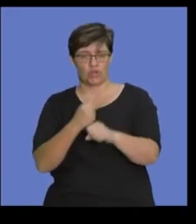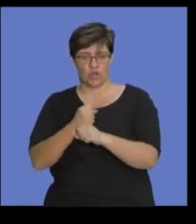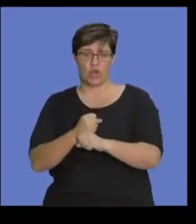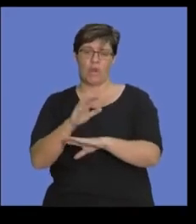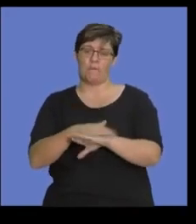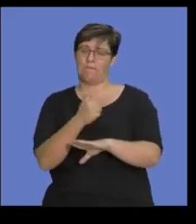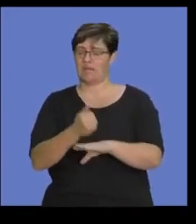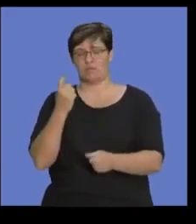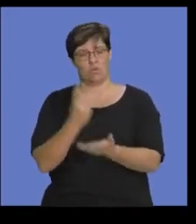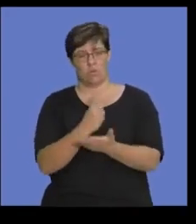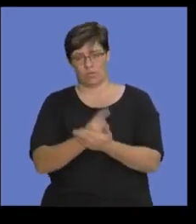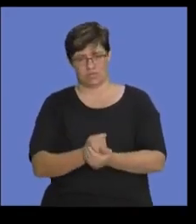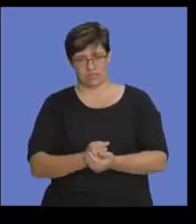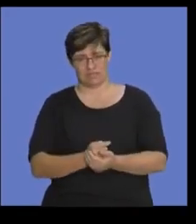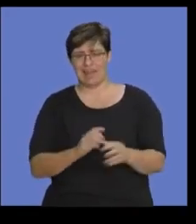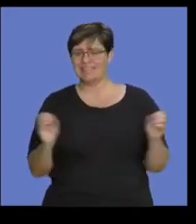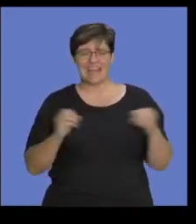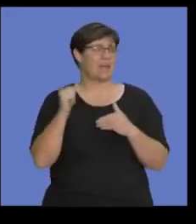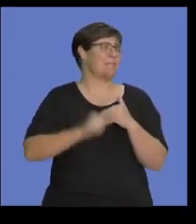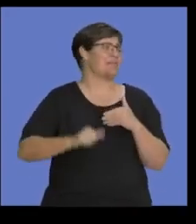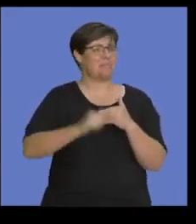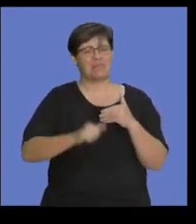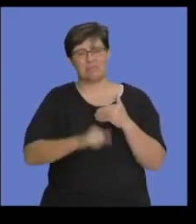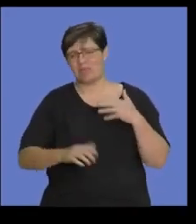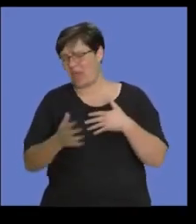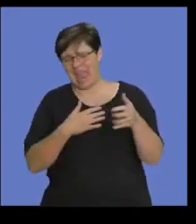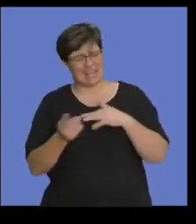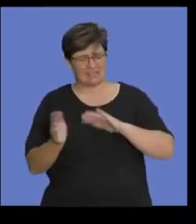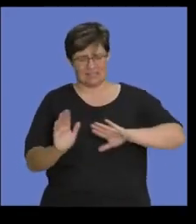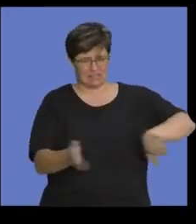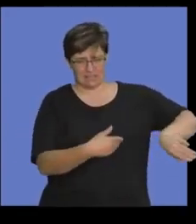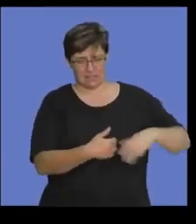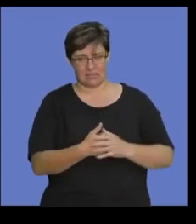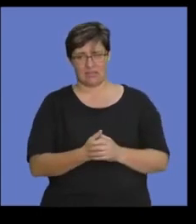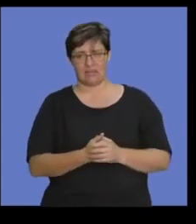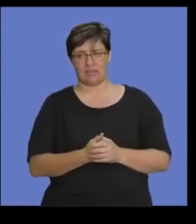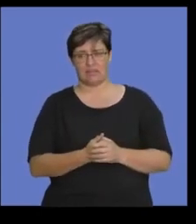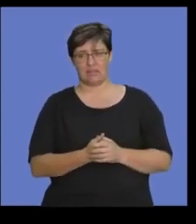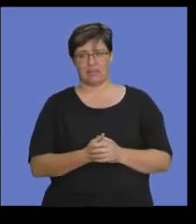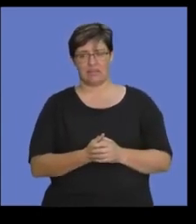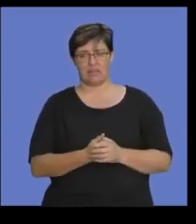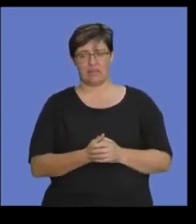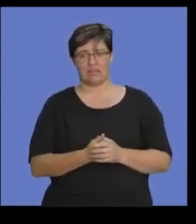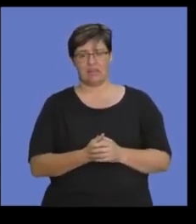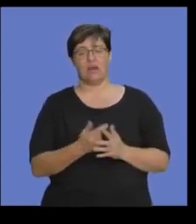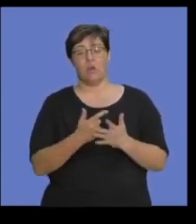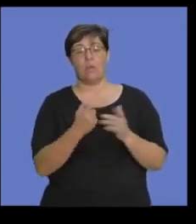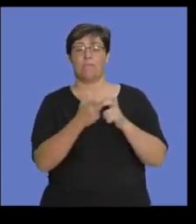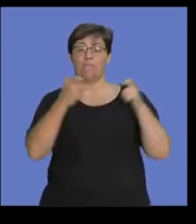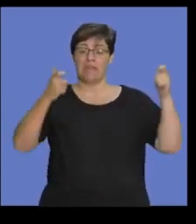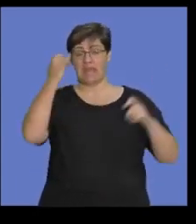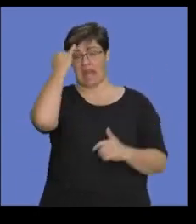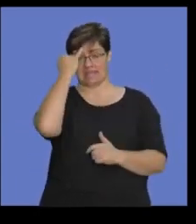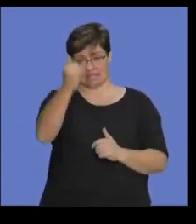annual basis. It has nothing to do with a monthly basis or anything like that. But our